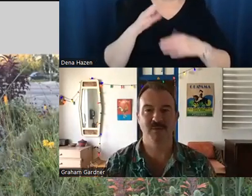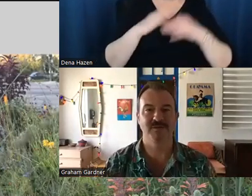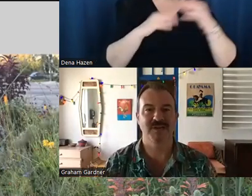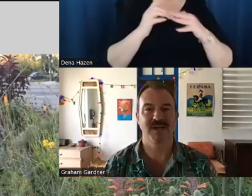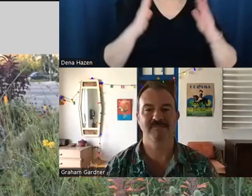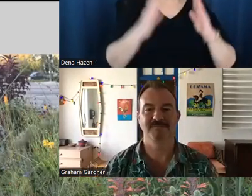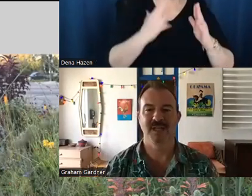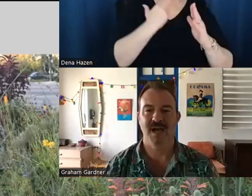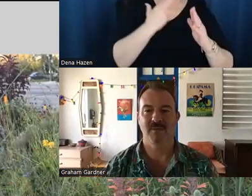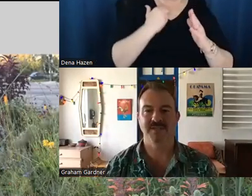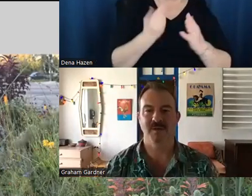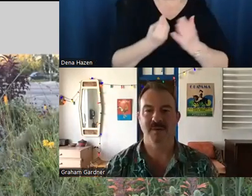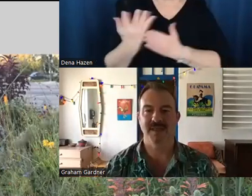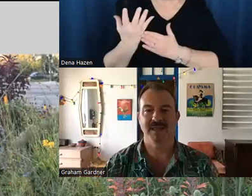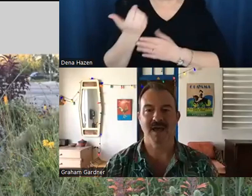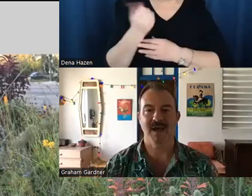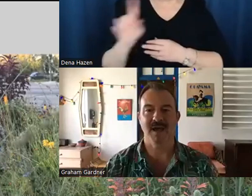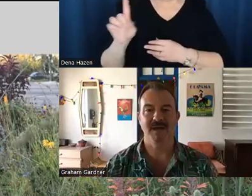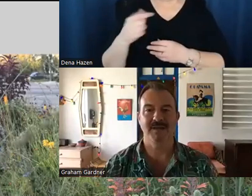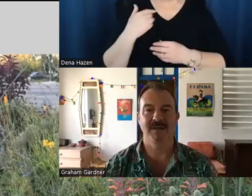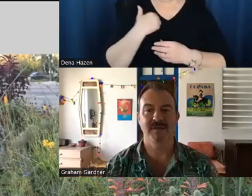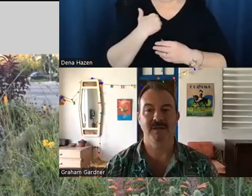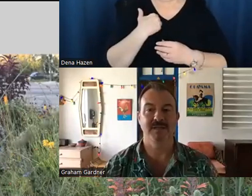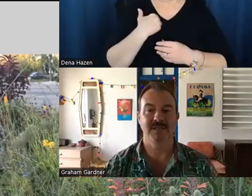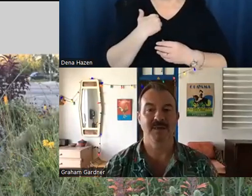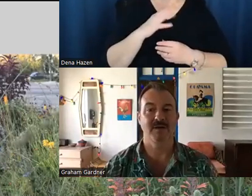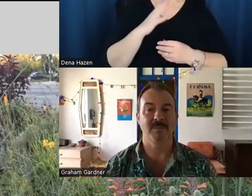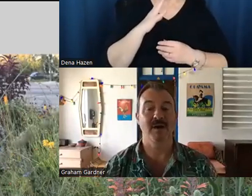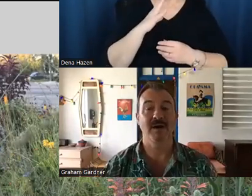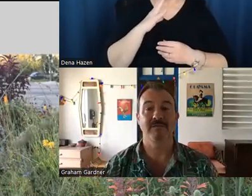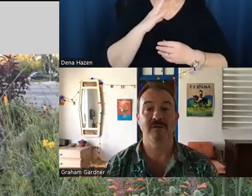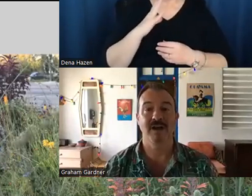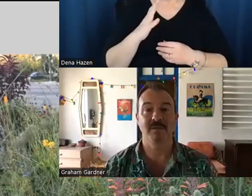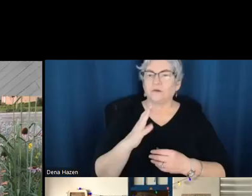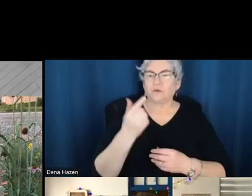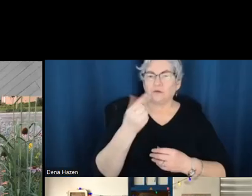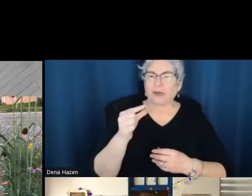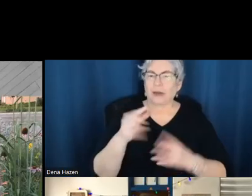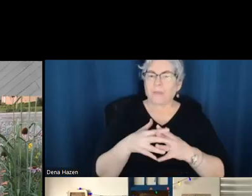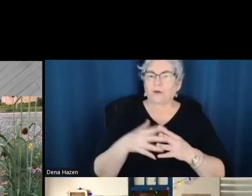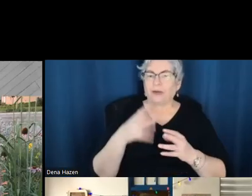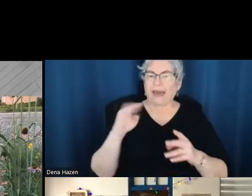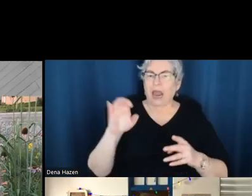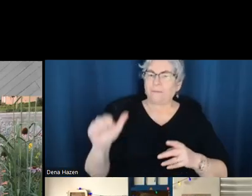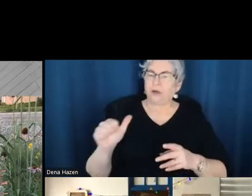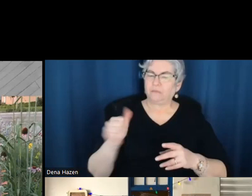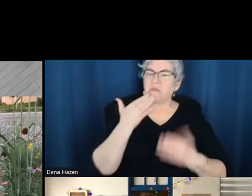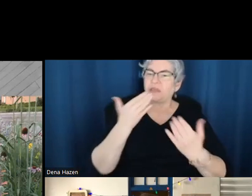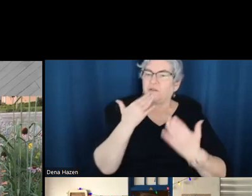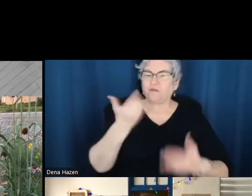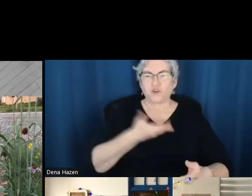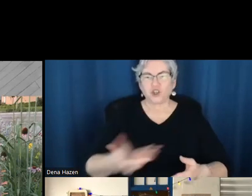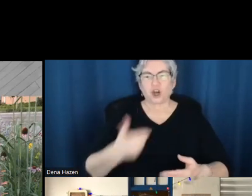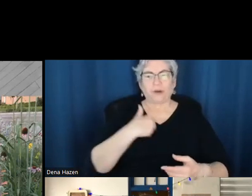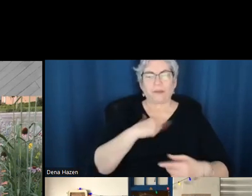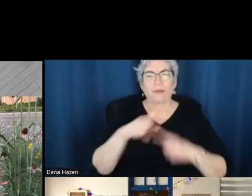to be here with you today. I want to start by thanking Emma and the team at Green America for inviting me to share with you a bit about